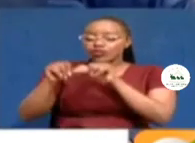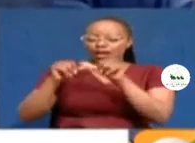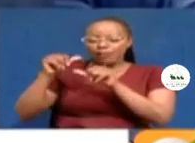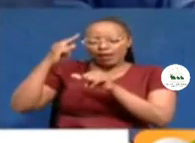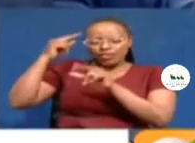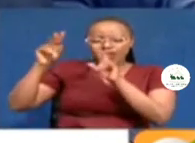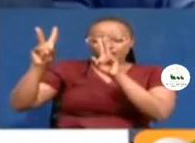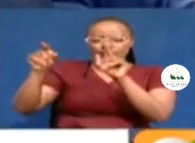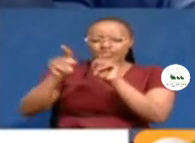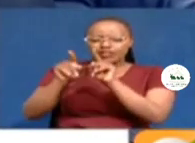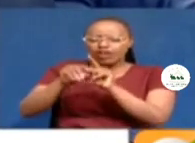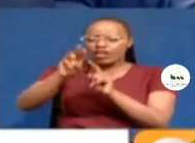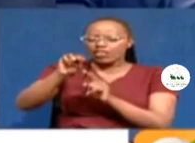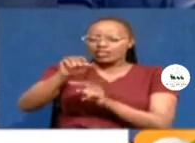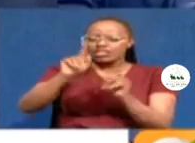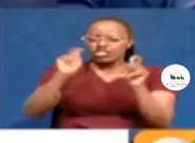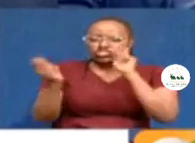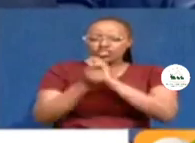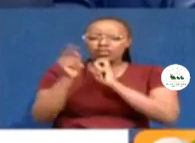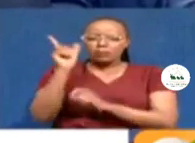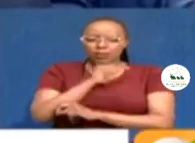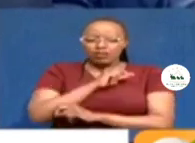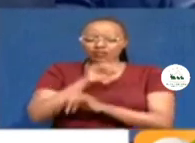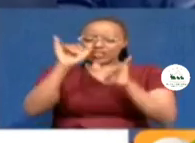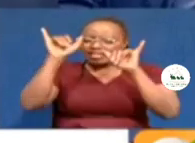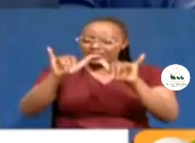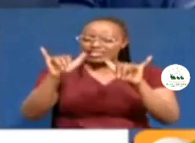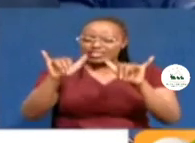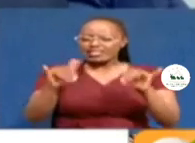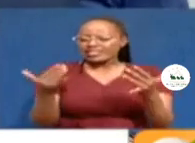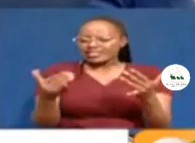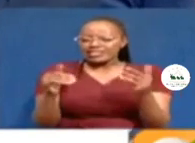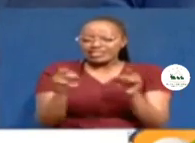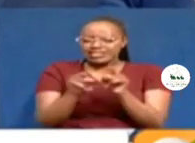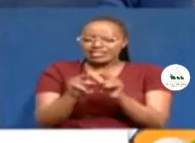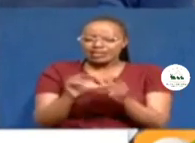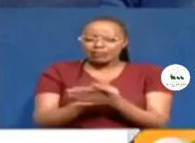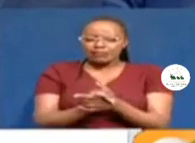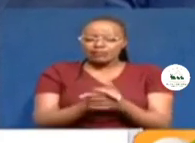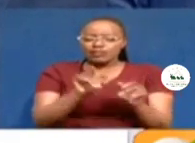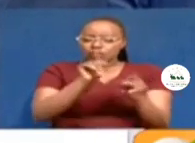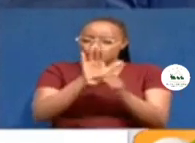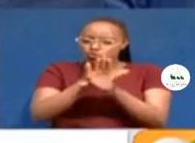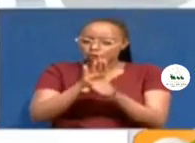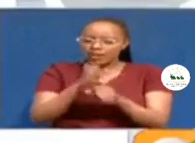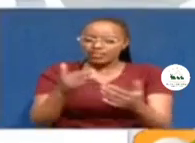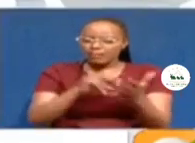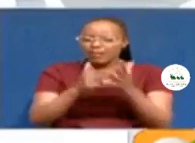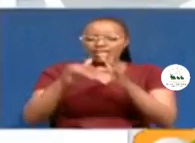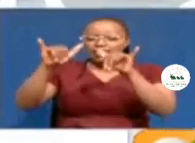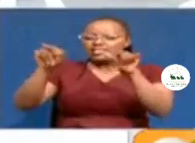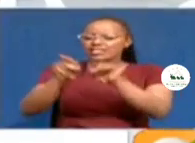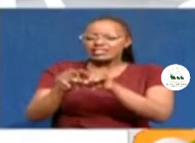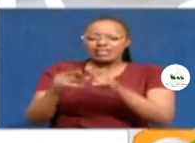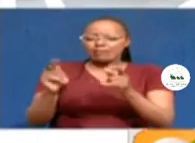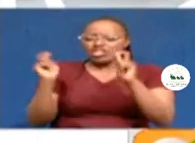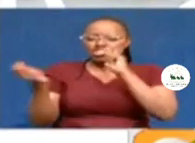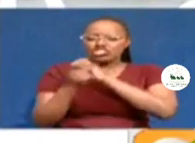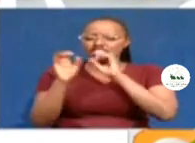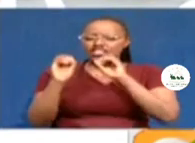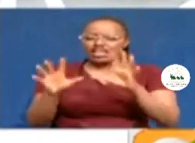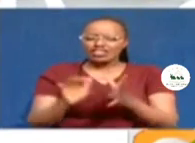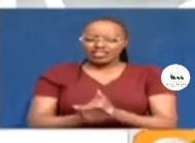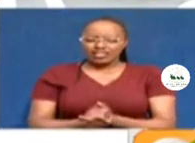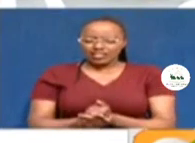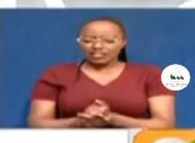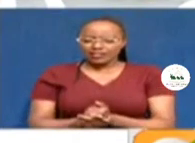now. The more things change, the more they remain the same. Think Chinua Achebe. Plus Sachans, plus Salamem.